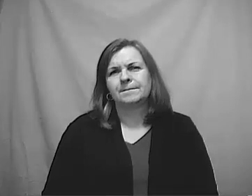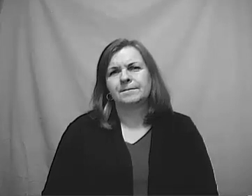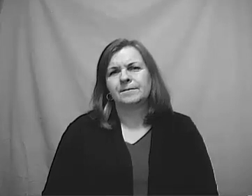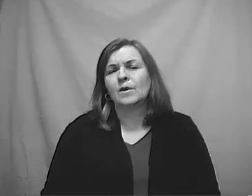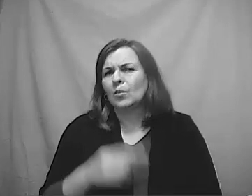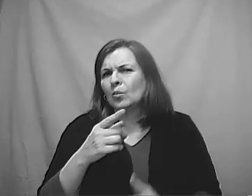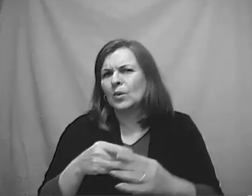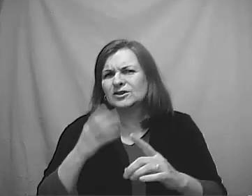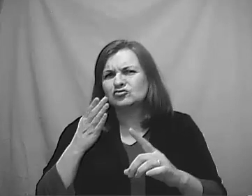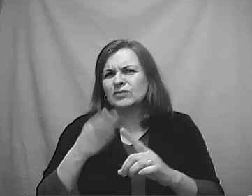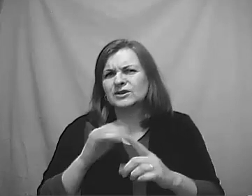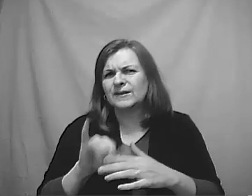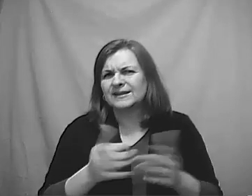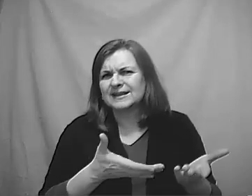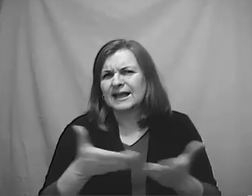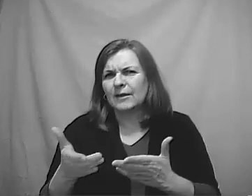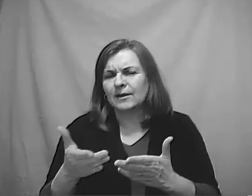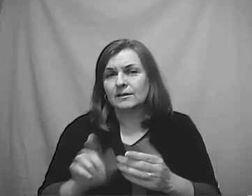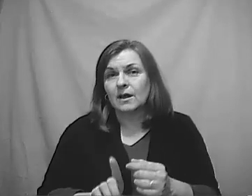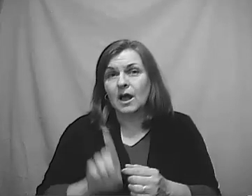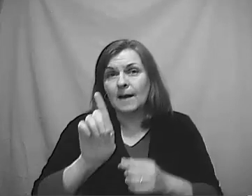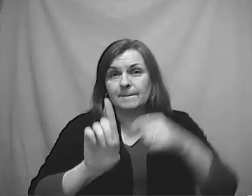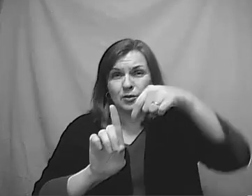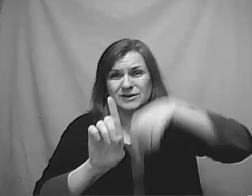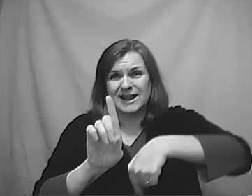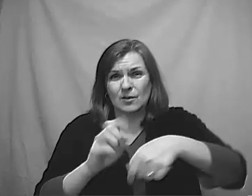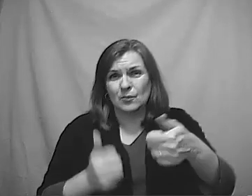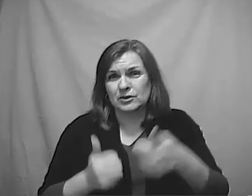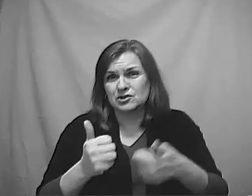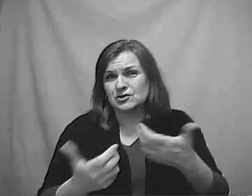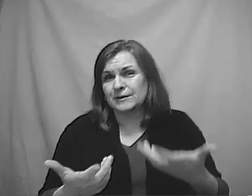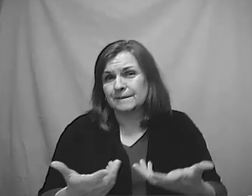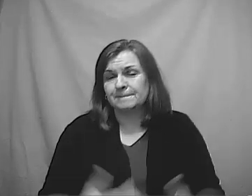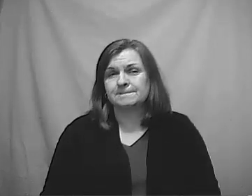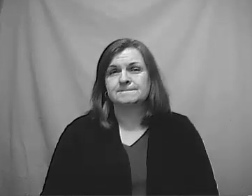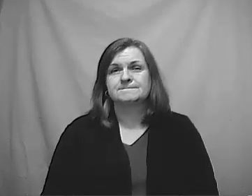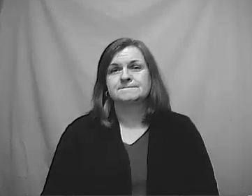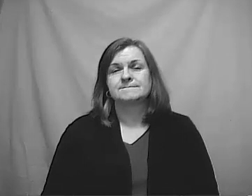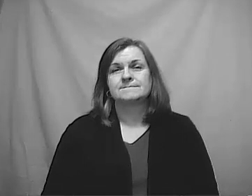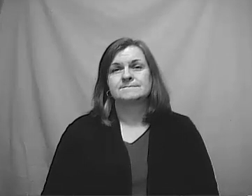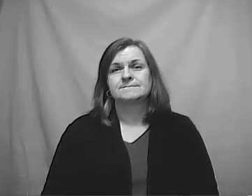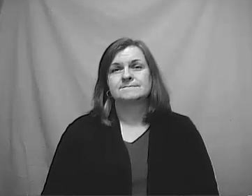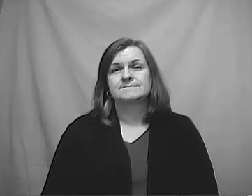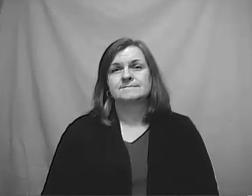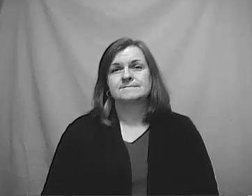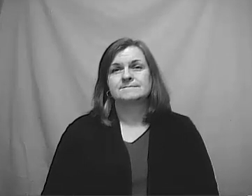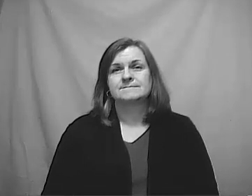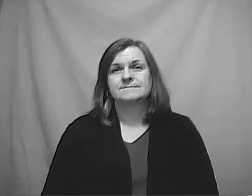And in which direction? Up or down the plant?